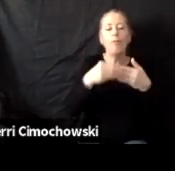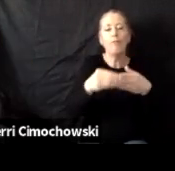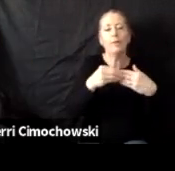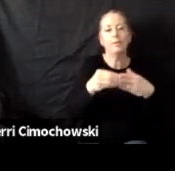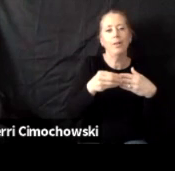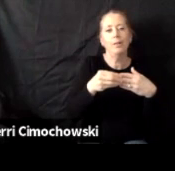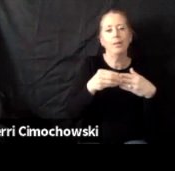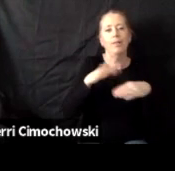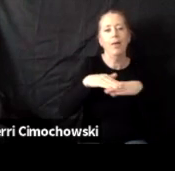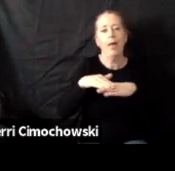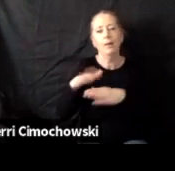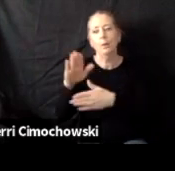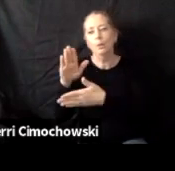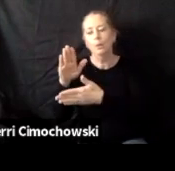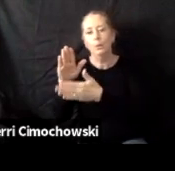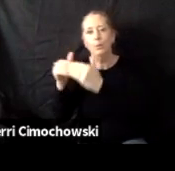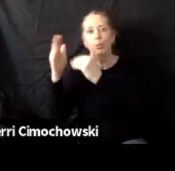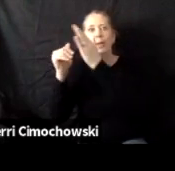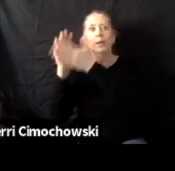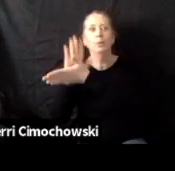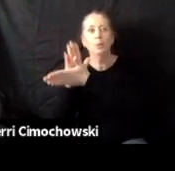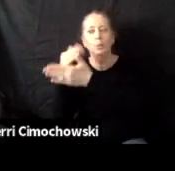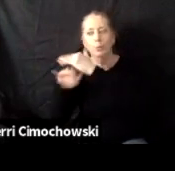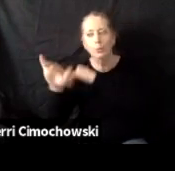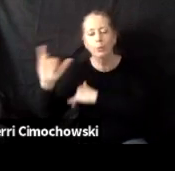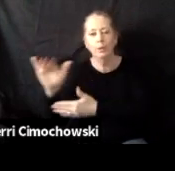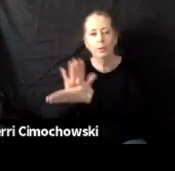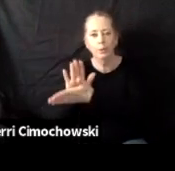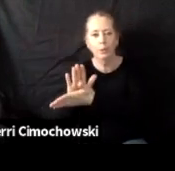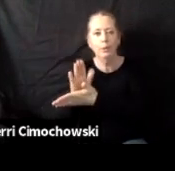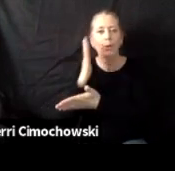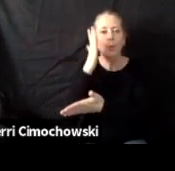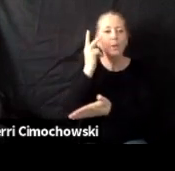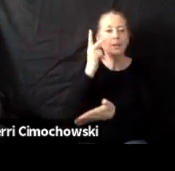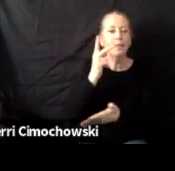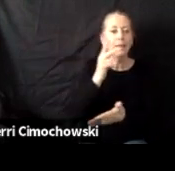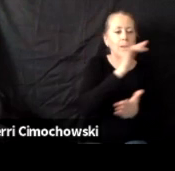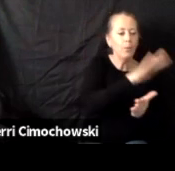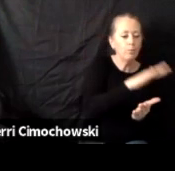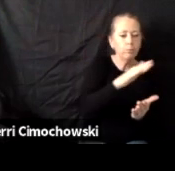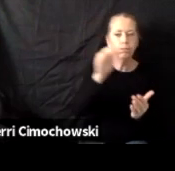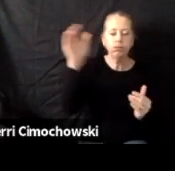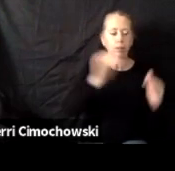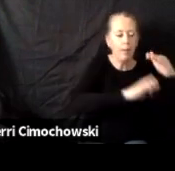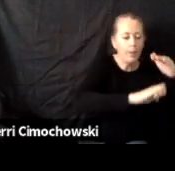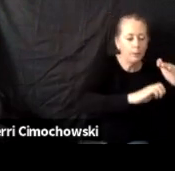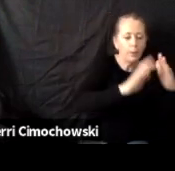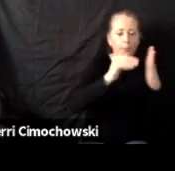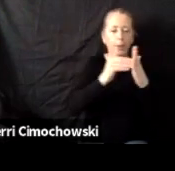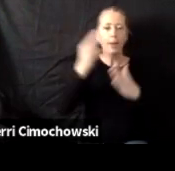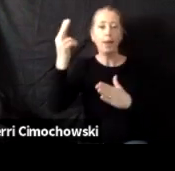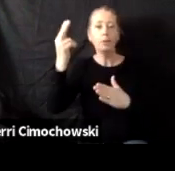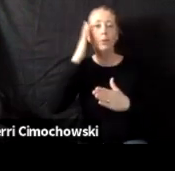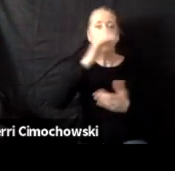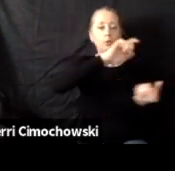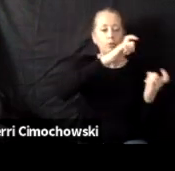And you'll notice how that's going to progress as I talk about elementary, middle school, and high school. Another thing you're going to notice